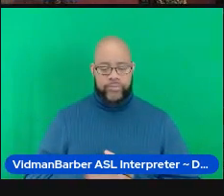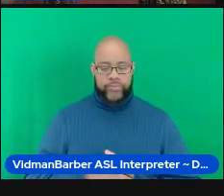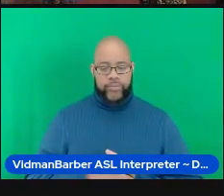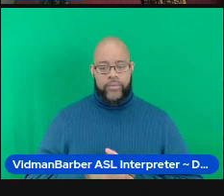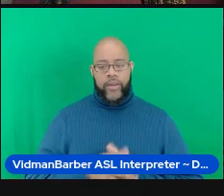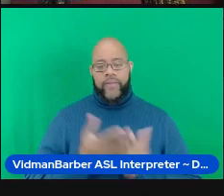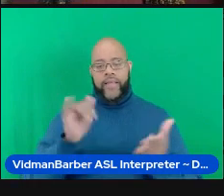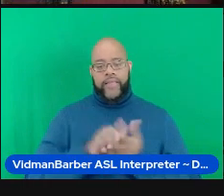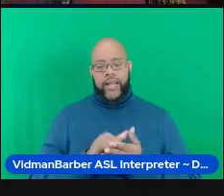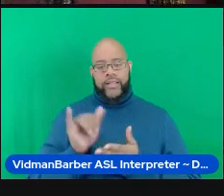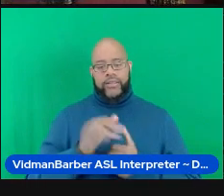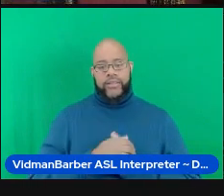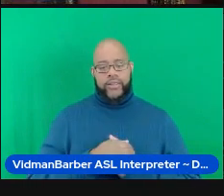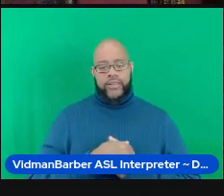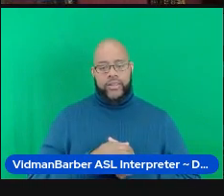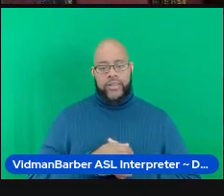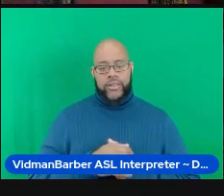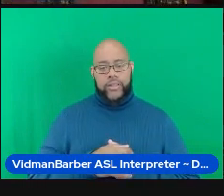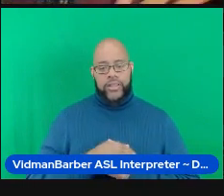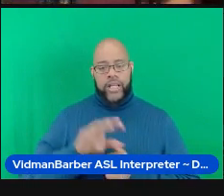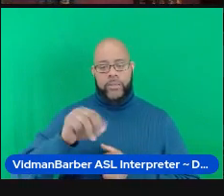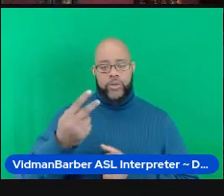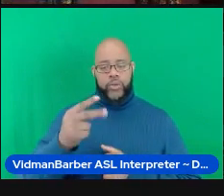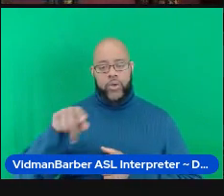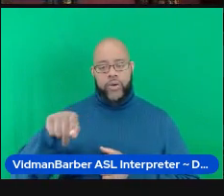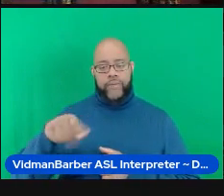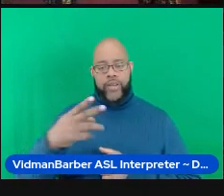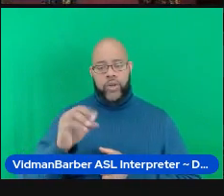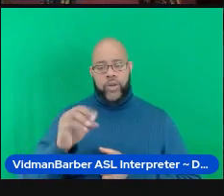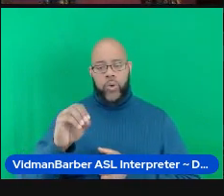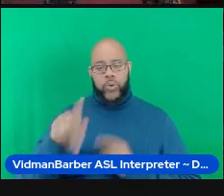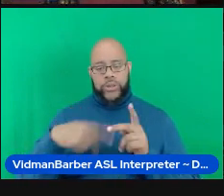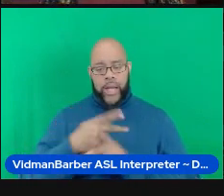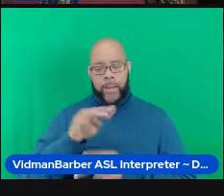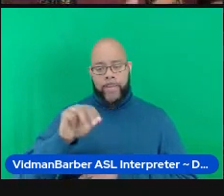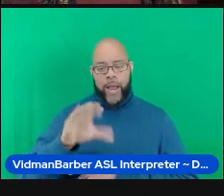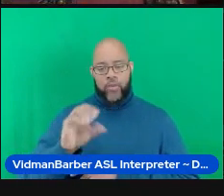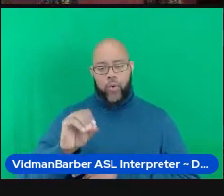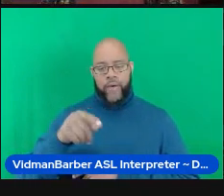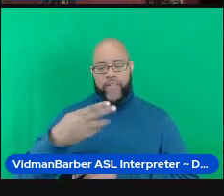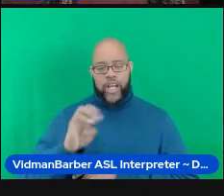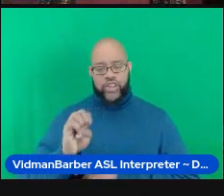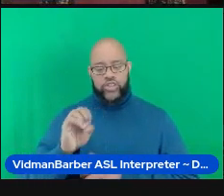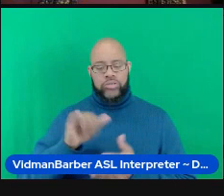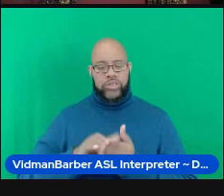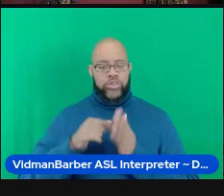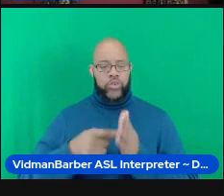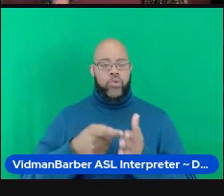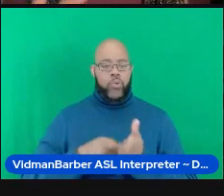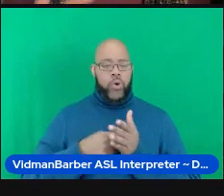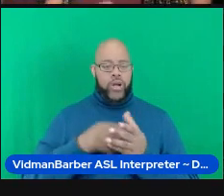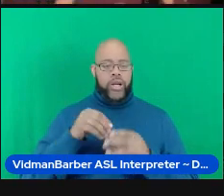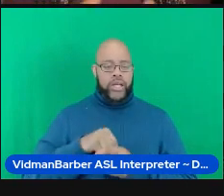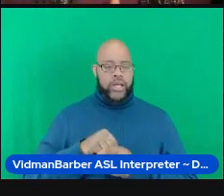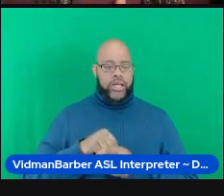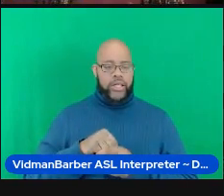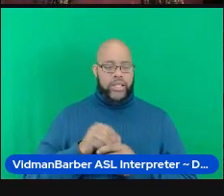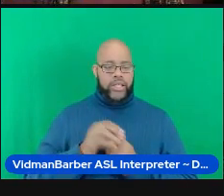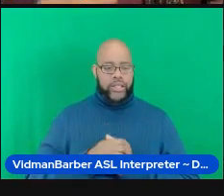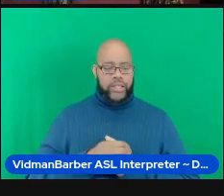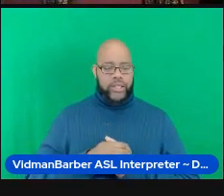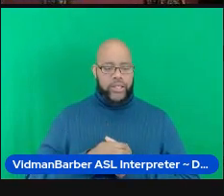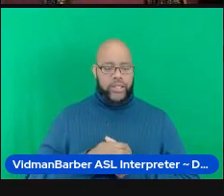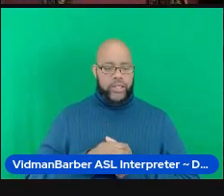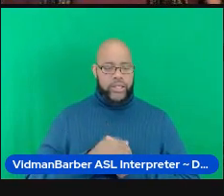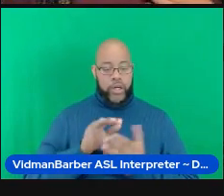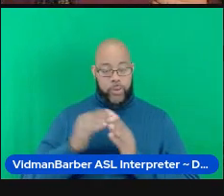such as polarization of empty macrophages, which I previously told you was shown to be required in anti-helminth immunity